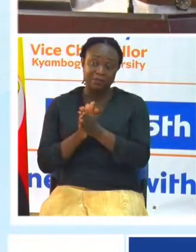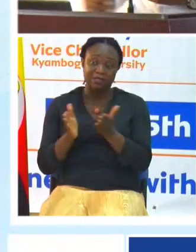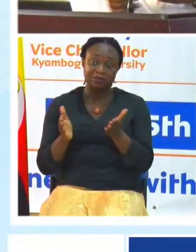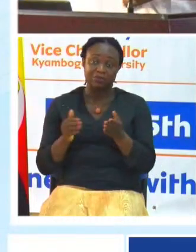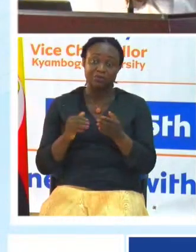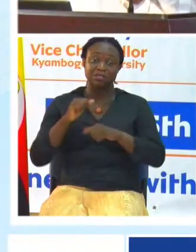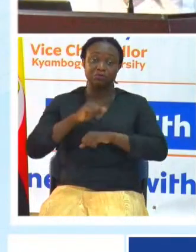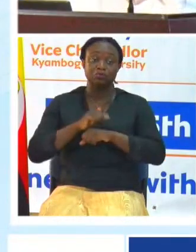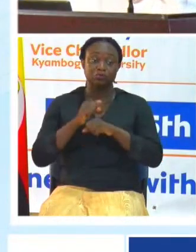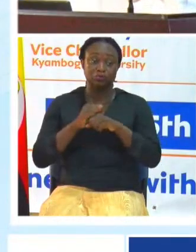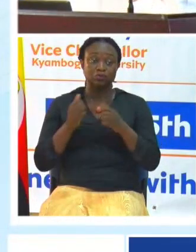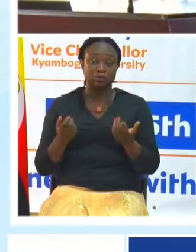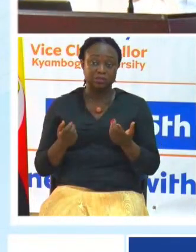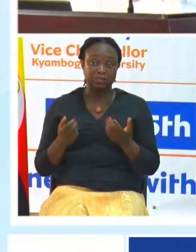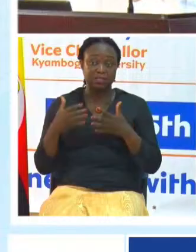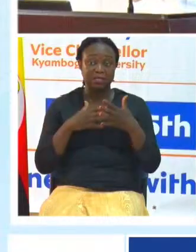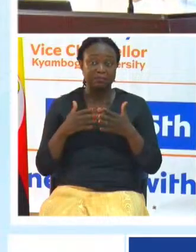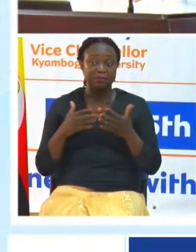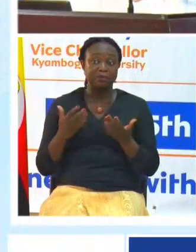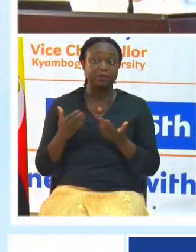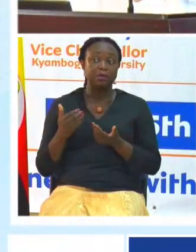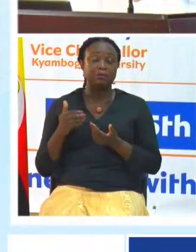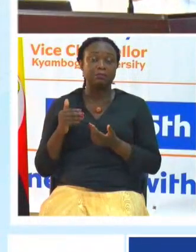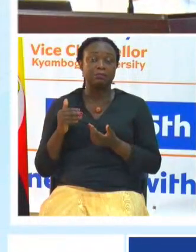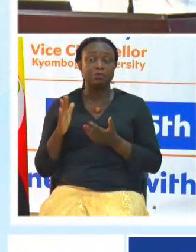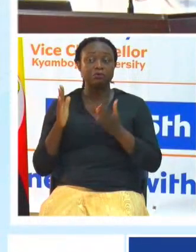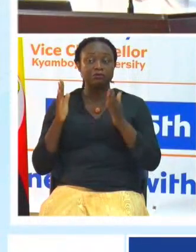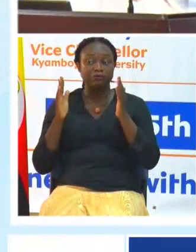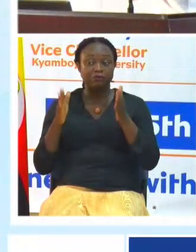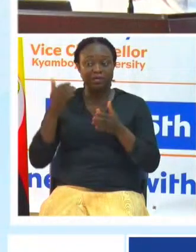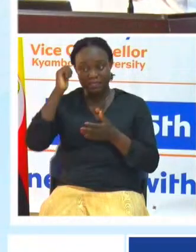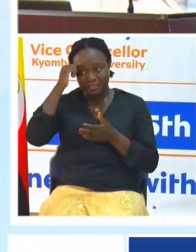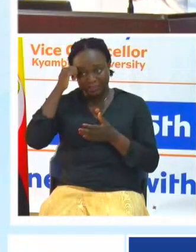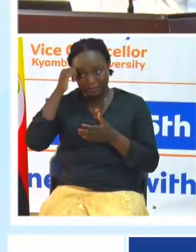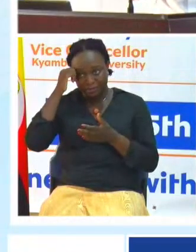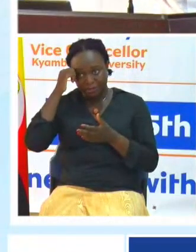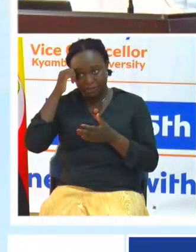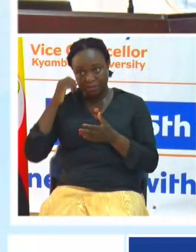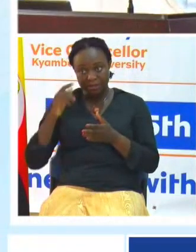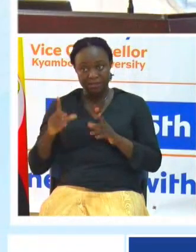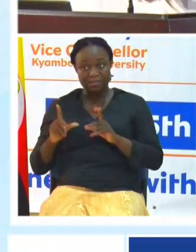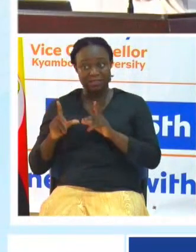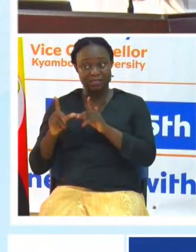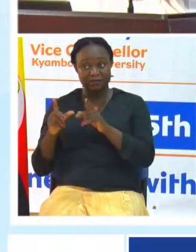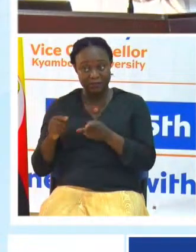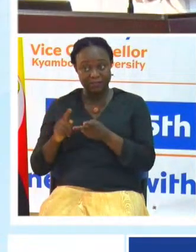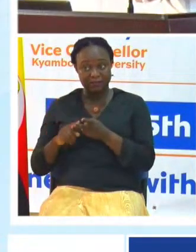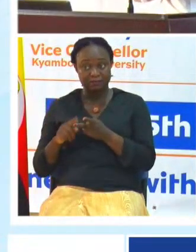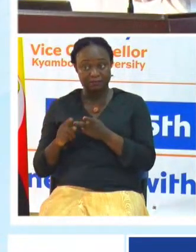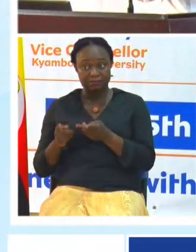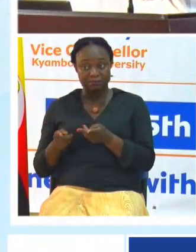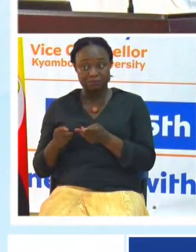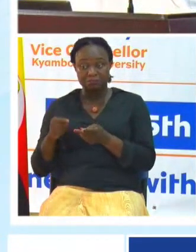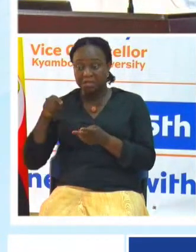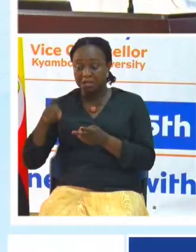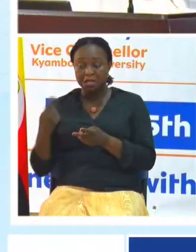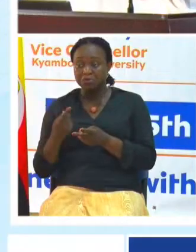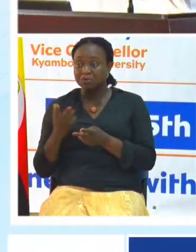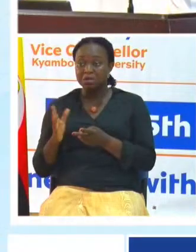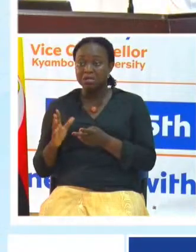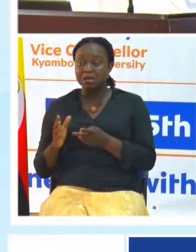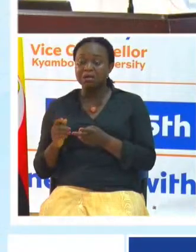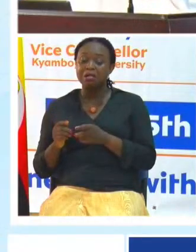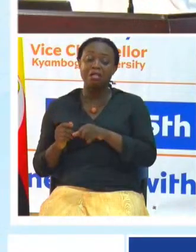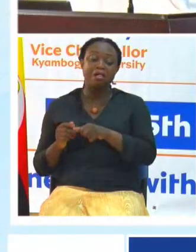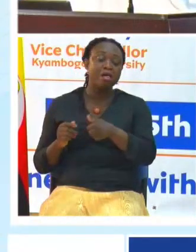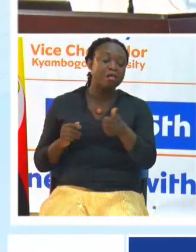in the United States want to look at your academic transcripts, but it's not the only thing they look at. So then what do they look